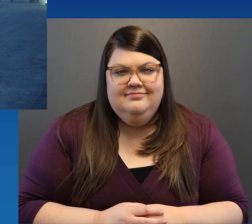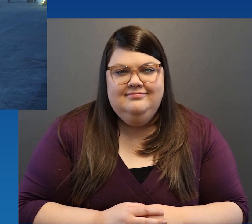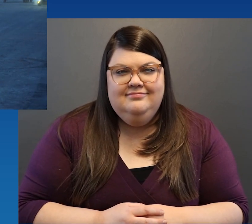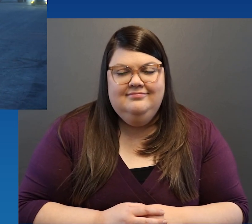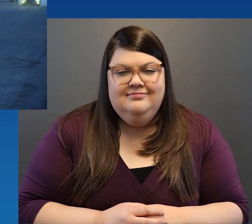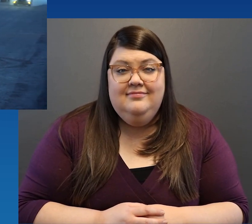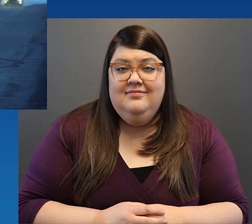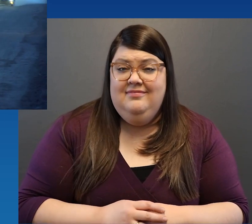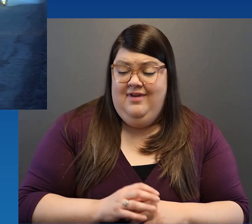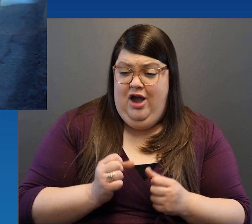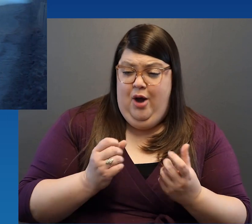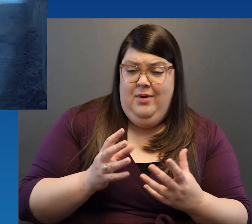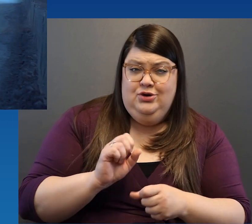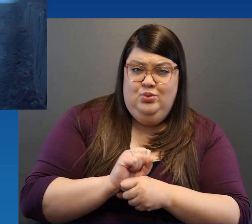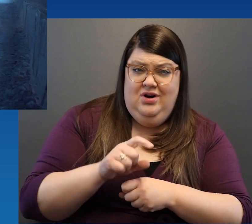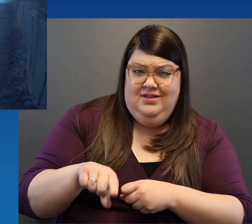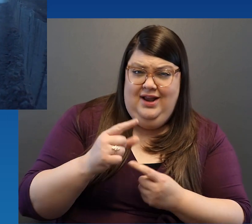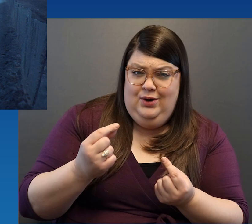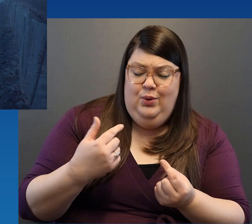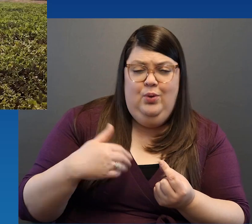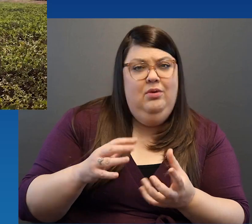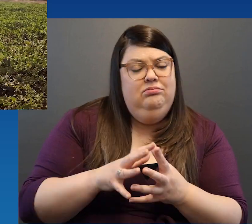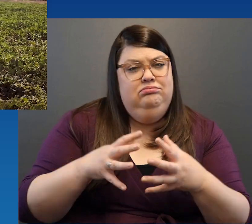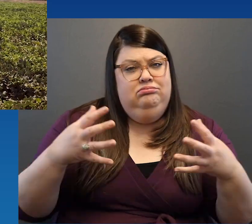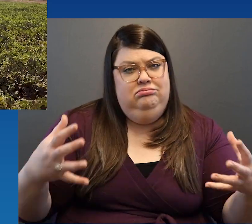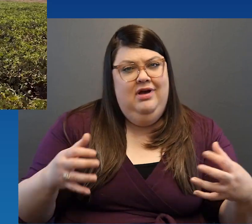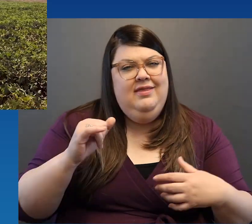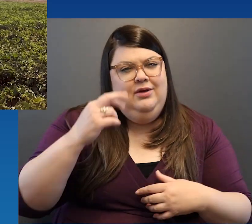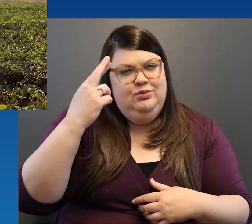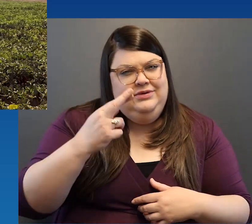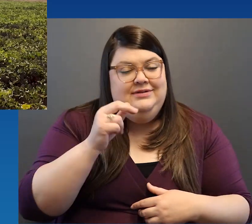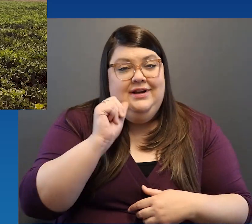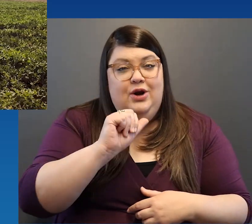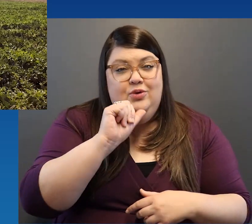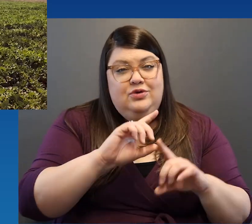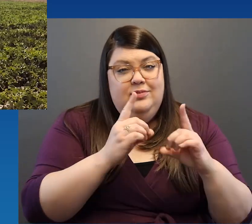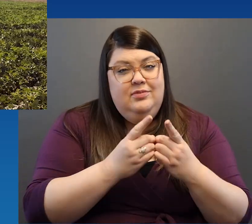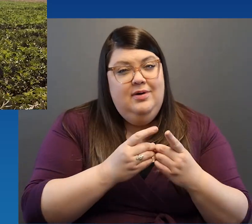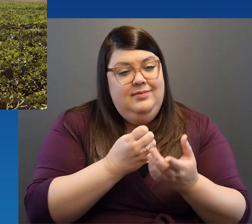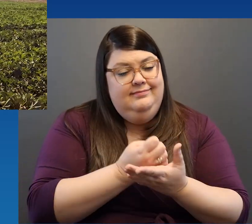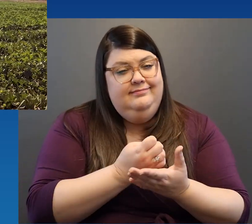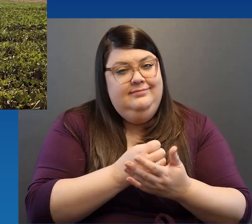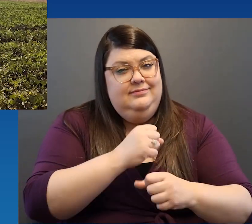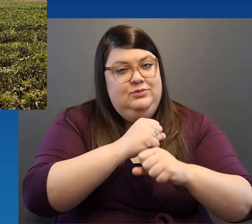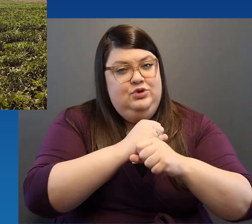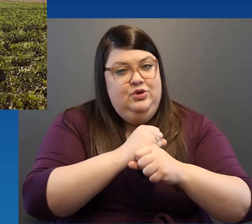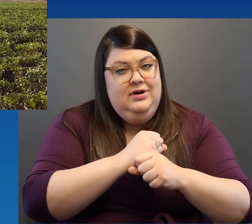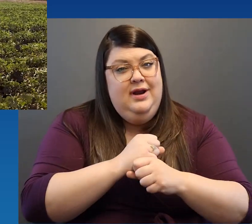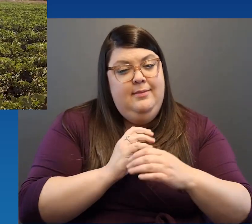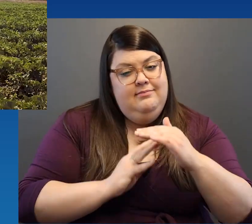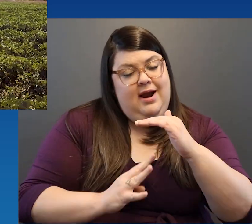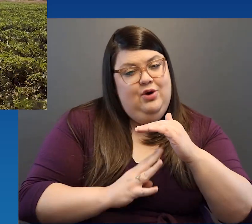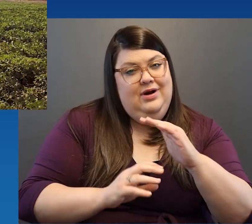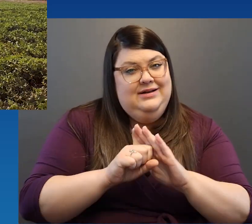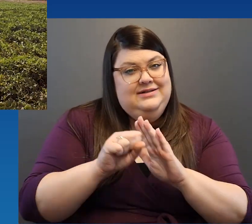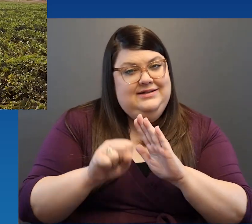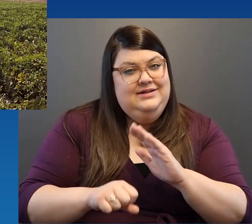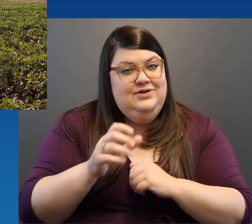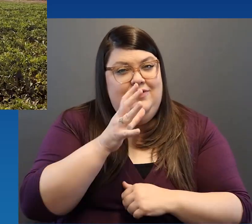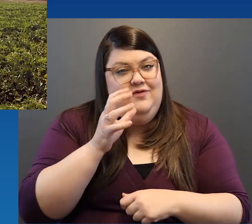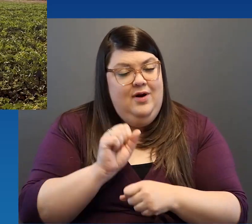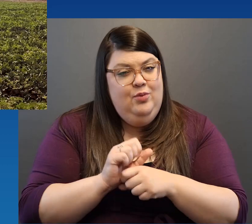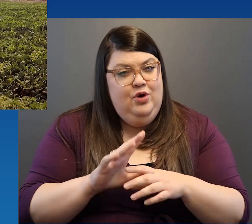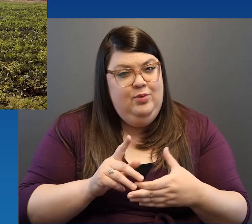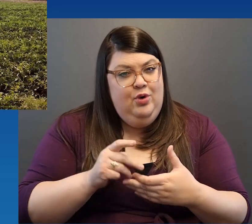The amount of work they do is enormous, which is why the Arizona Department of Economic Security's Migrant and Seasonal Farm Worker